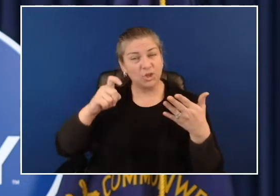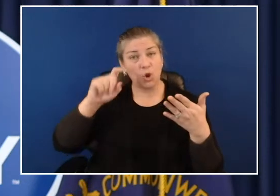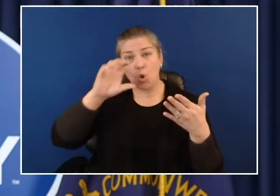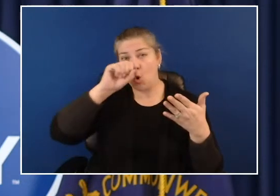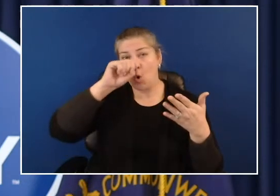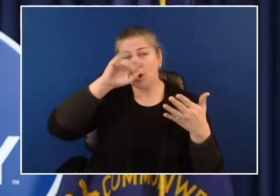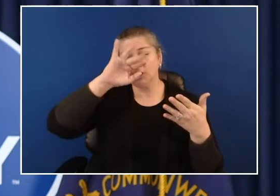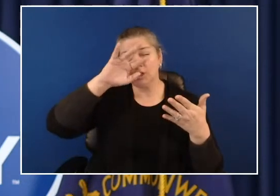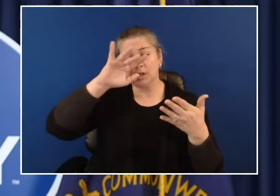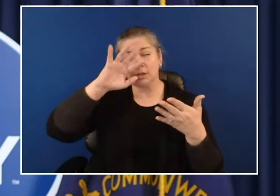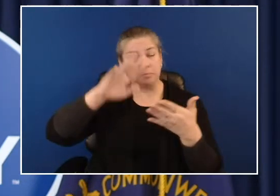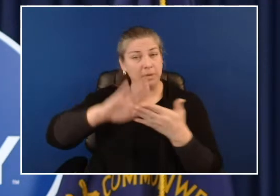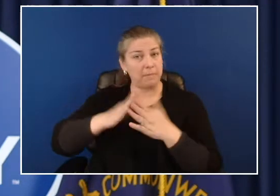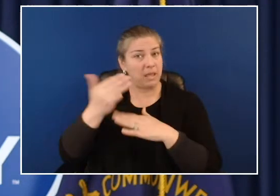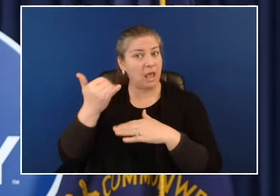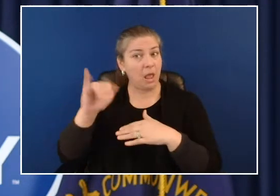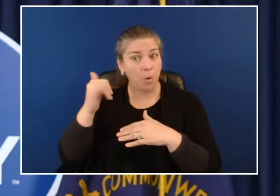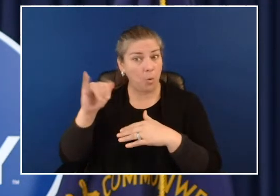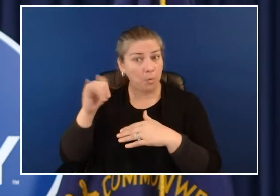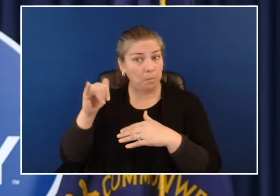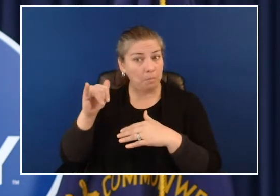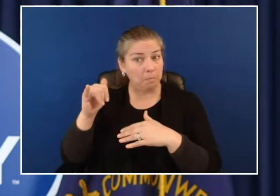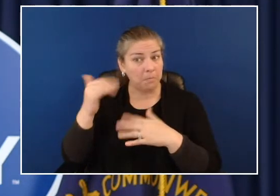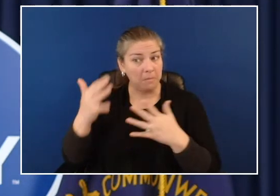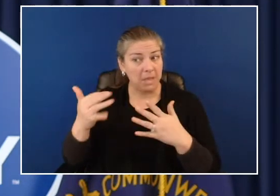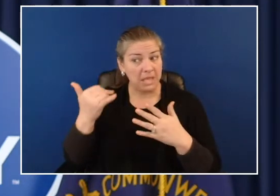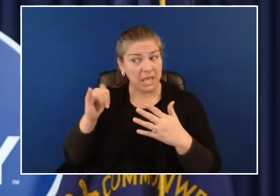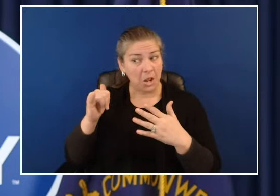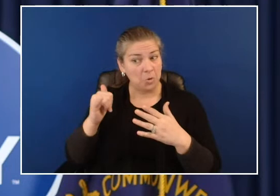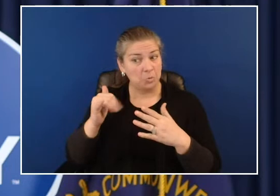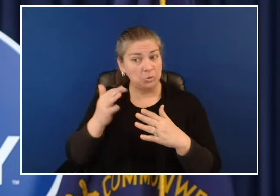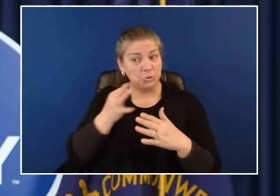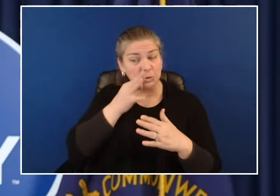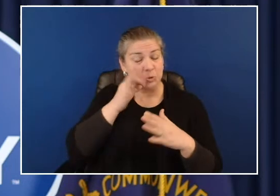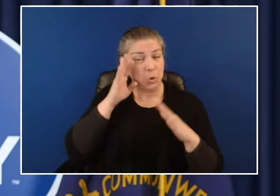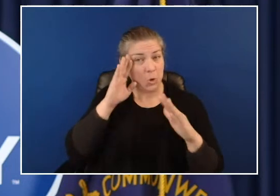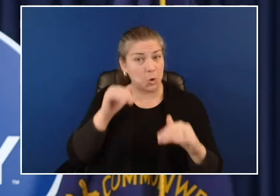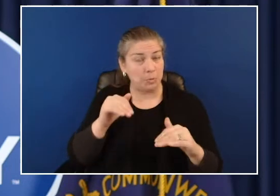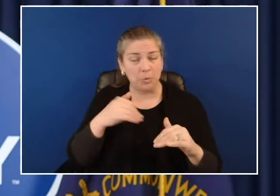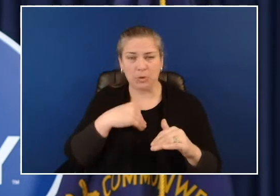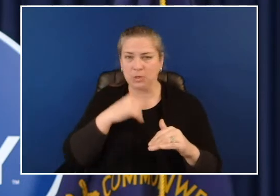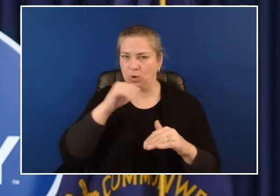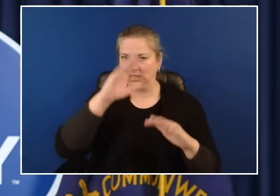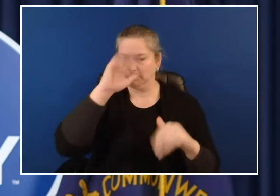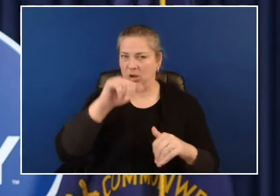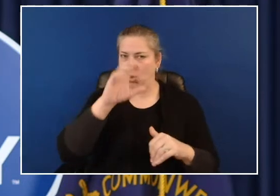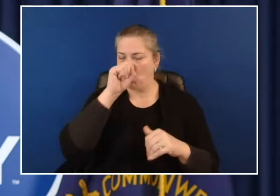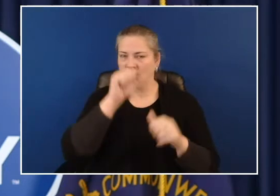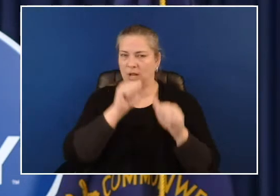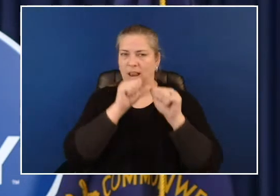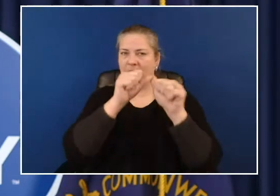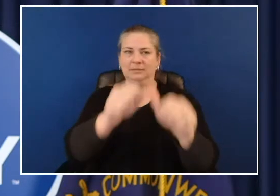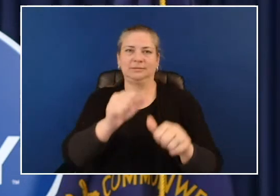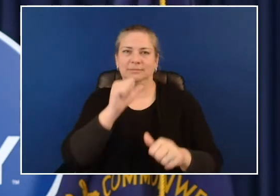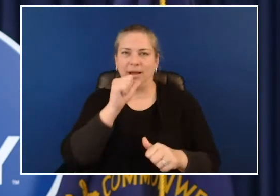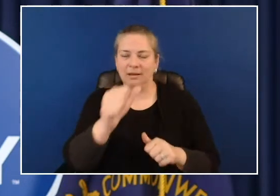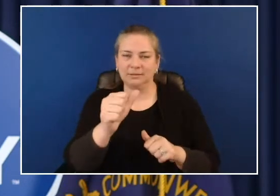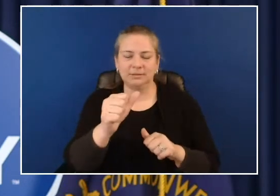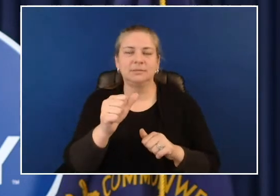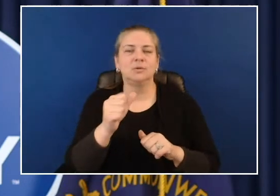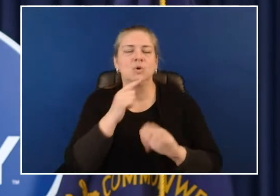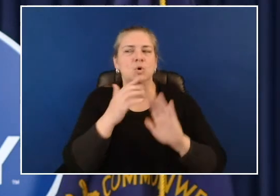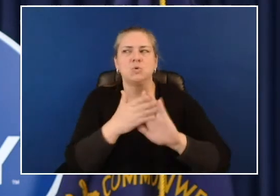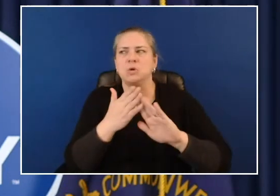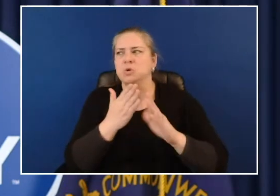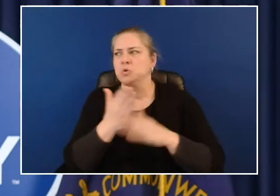Could be that we'll be there a little bit earlier. We don't expect the orange to last very long at all. We expect to run through it maybe within a